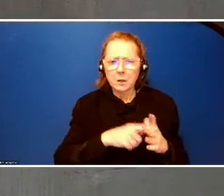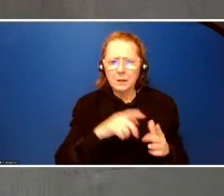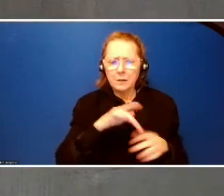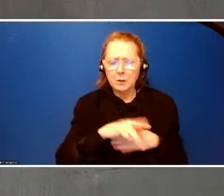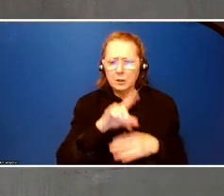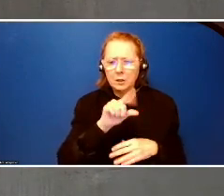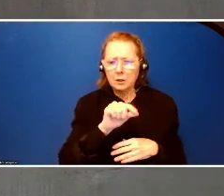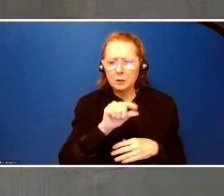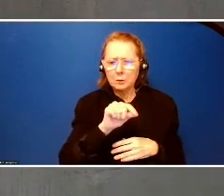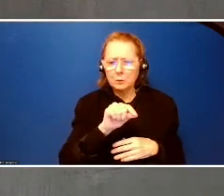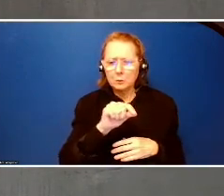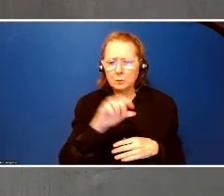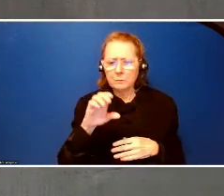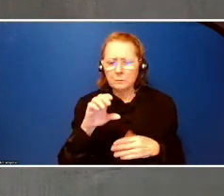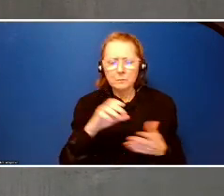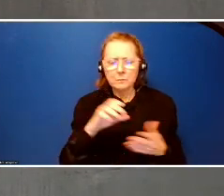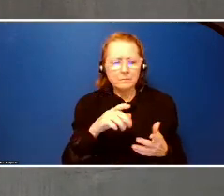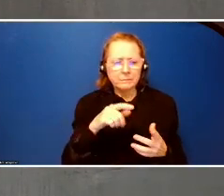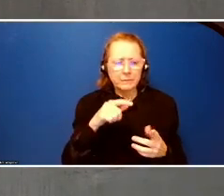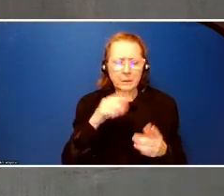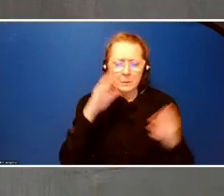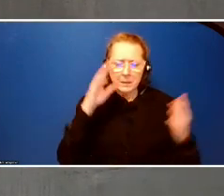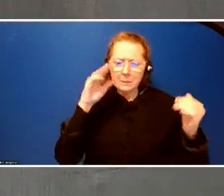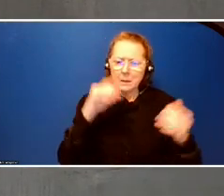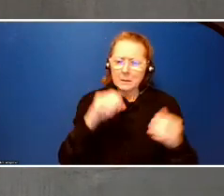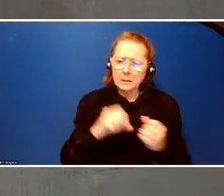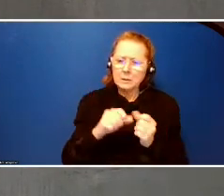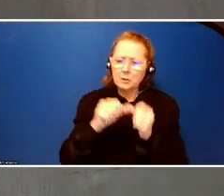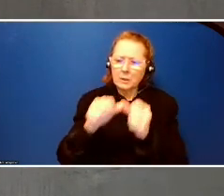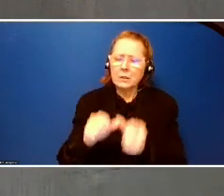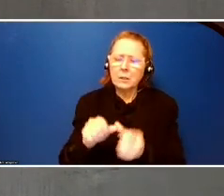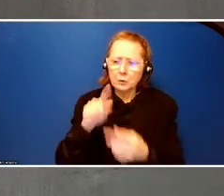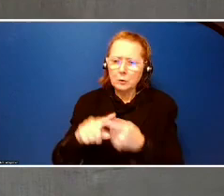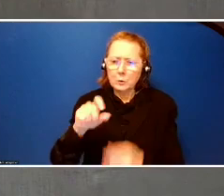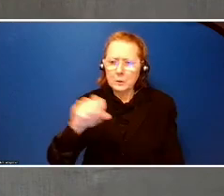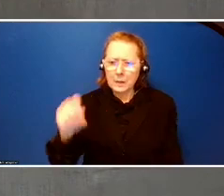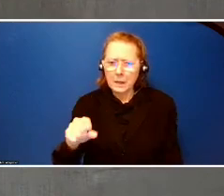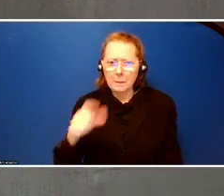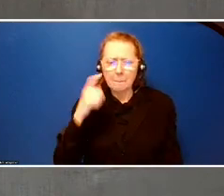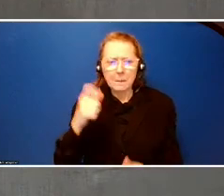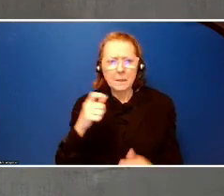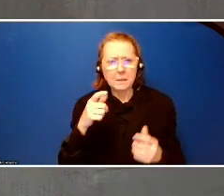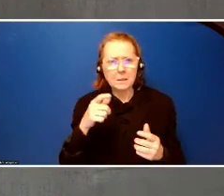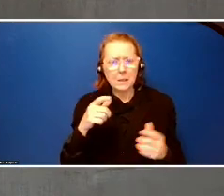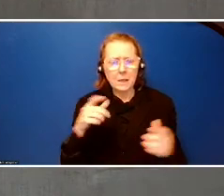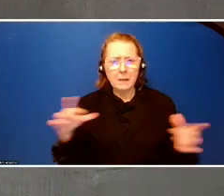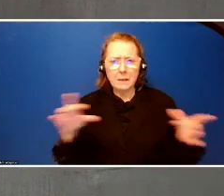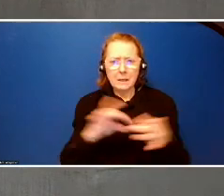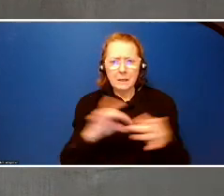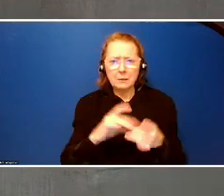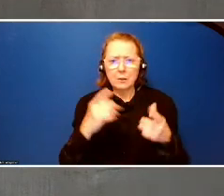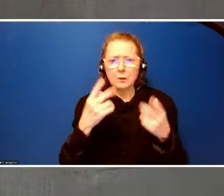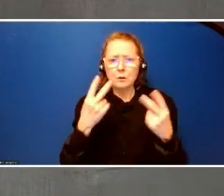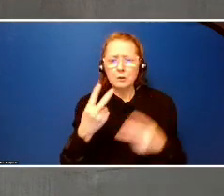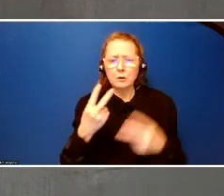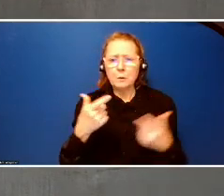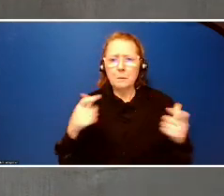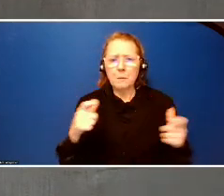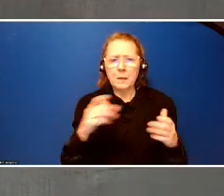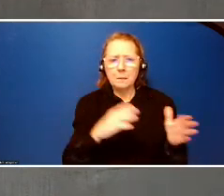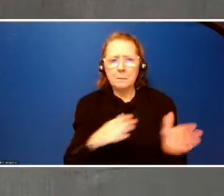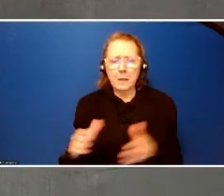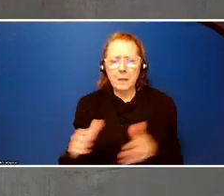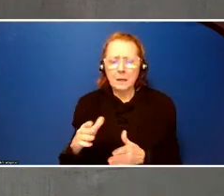Salem, and that would make it successful because you would be connecting two metropolitan planning areas, the Portland